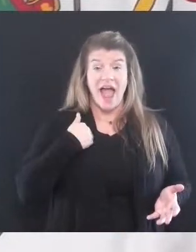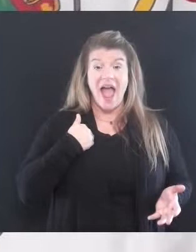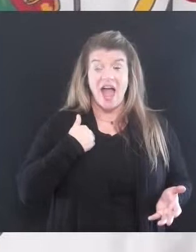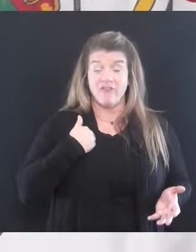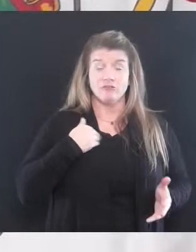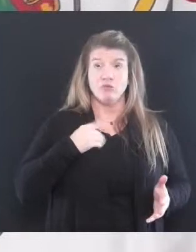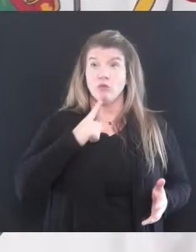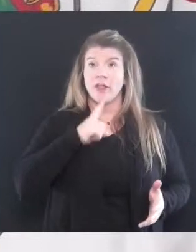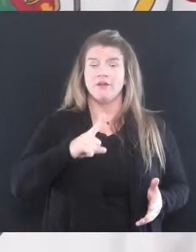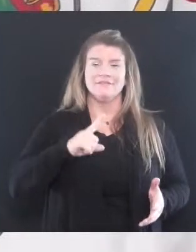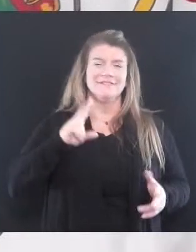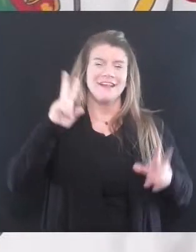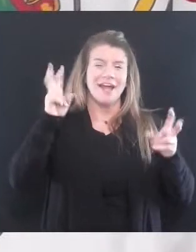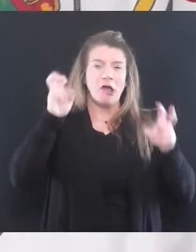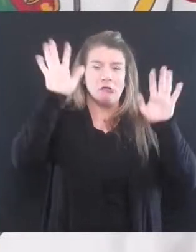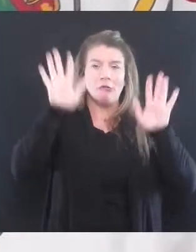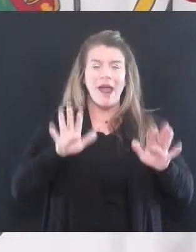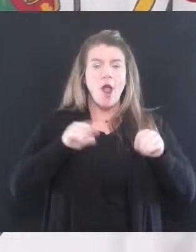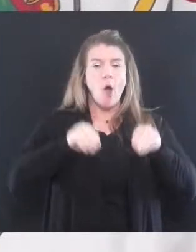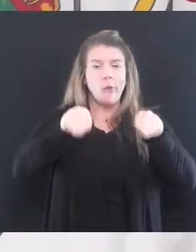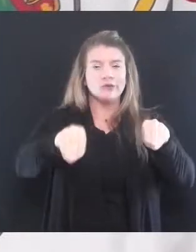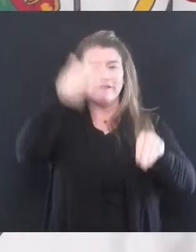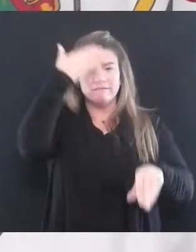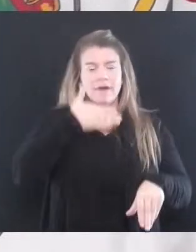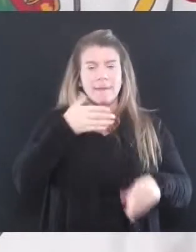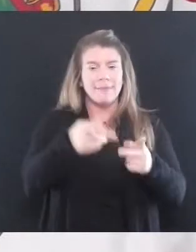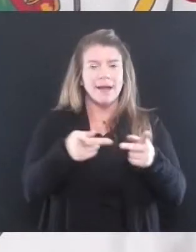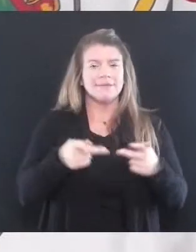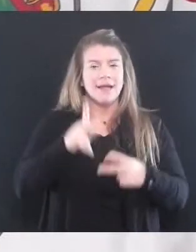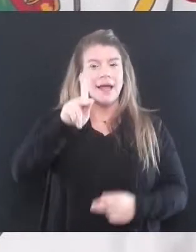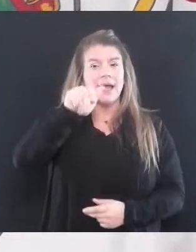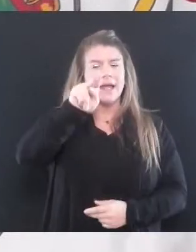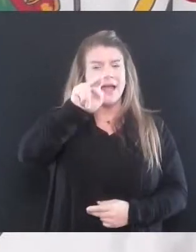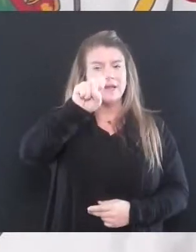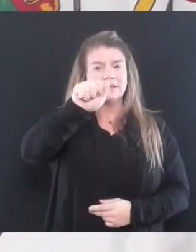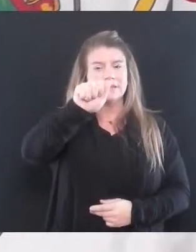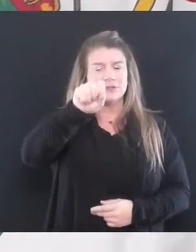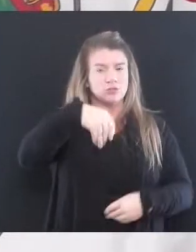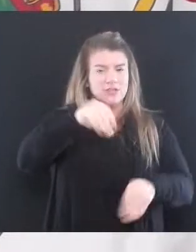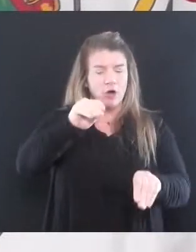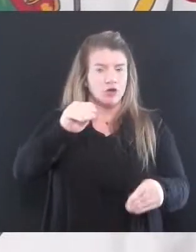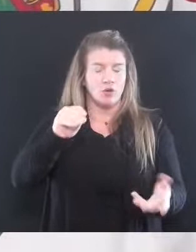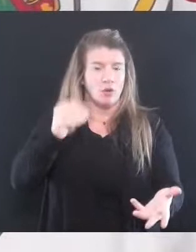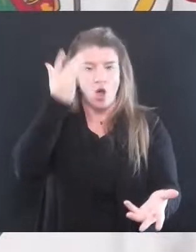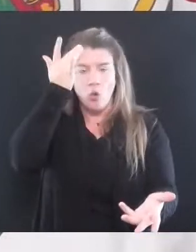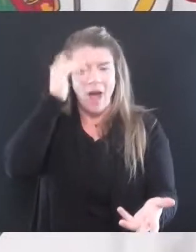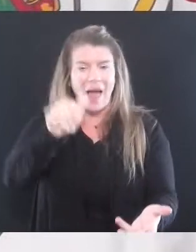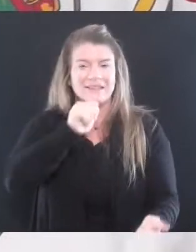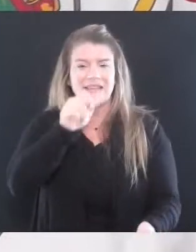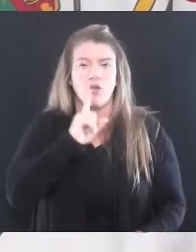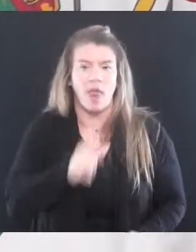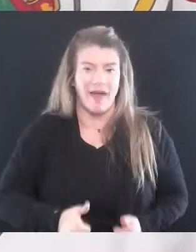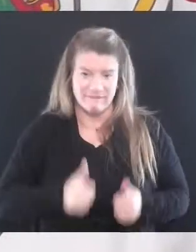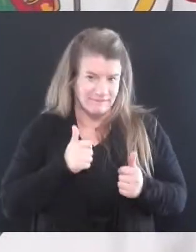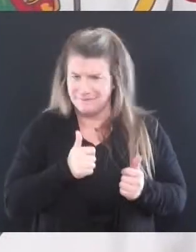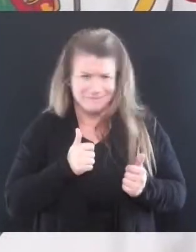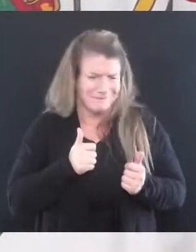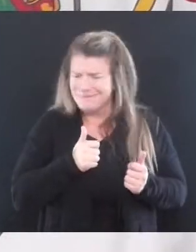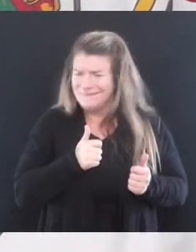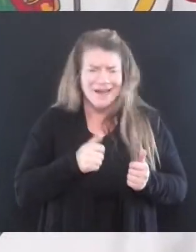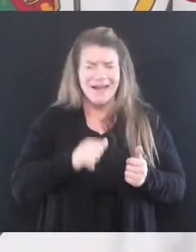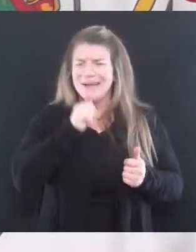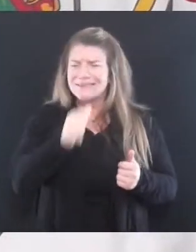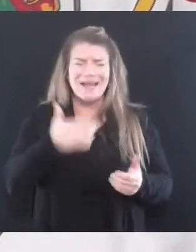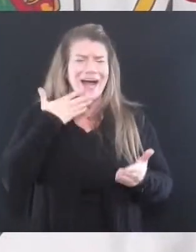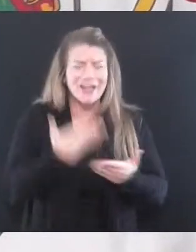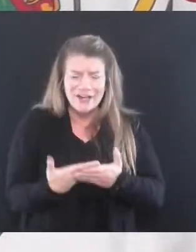you, But at the end of the day, it's not good. It's not good that vote after vote